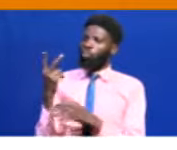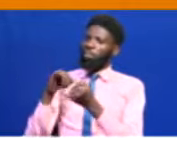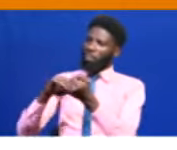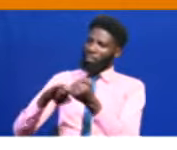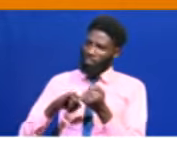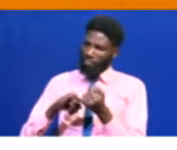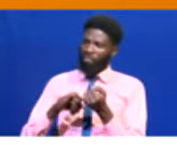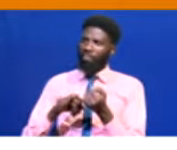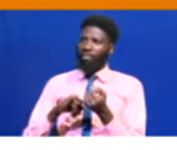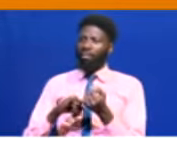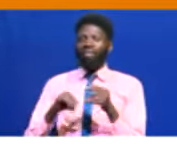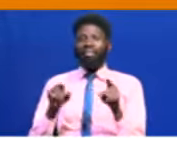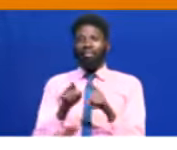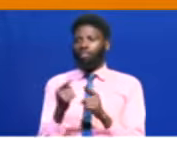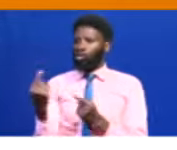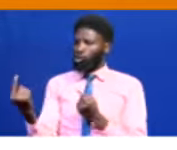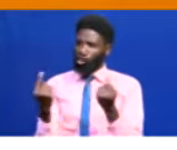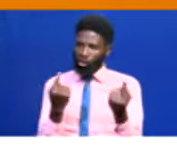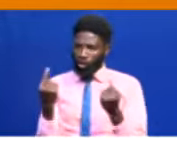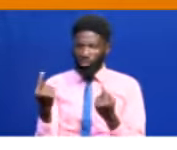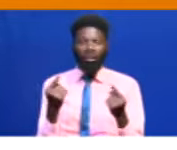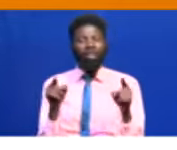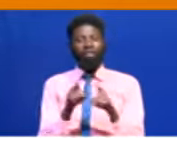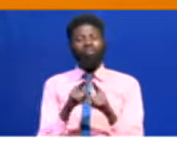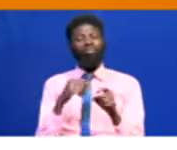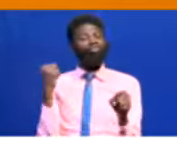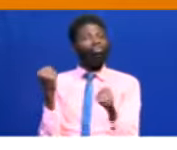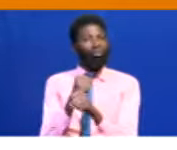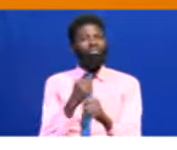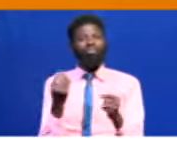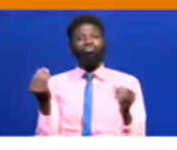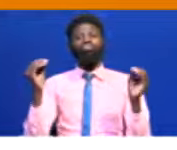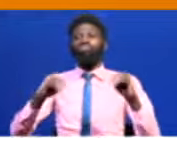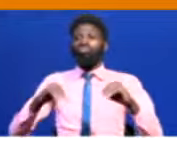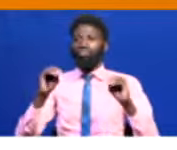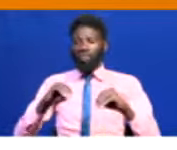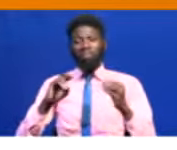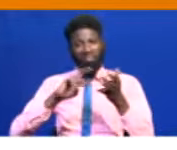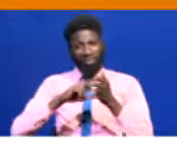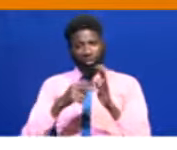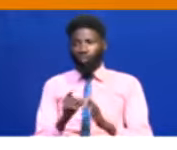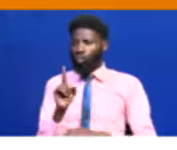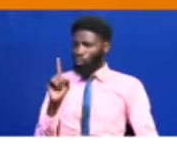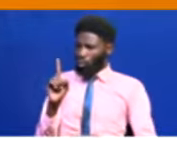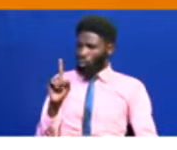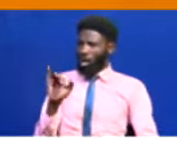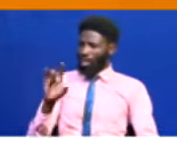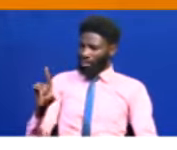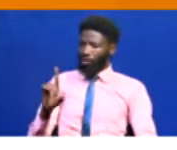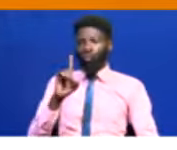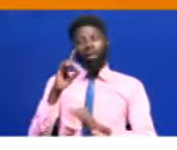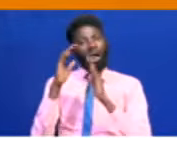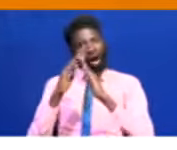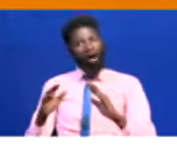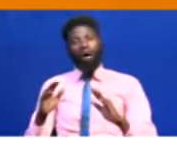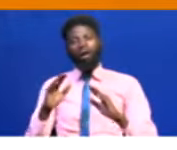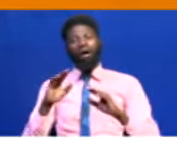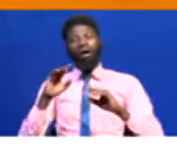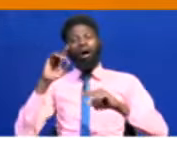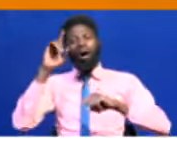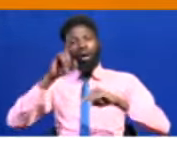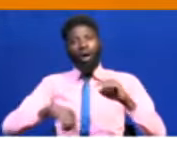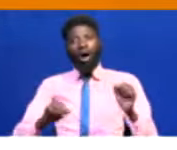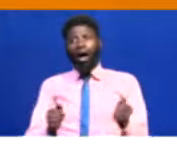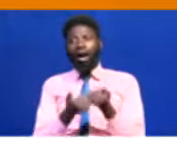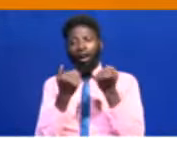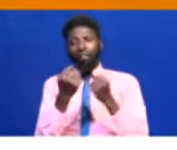each is in their formal employment, so they're all contributing. Mm-hmm. So let's clarify, one ID, one housing unit, but we cannot have both